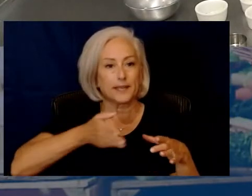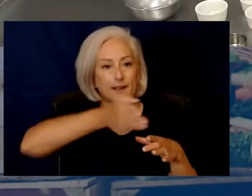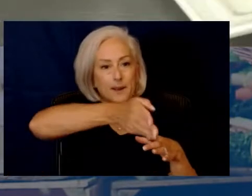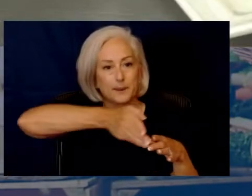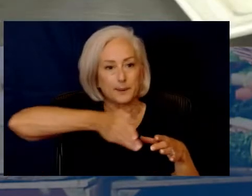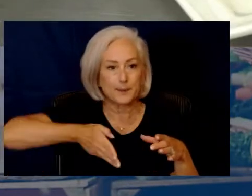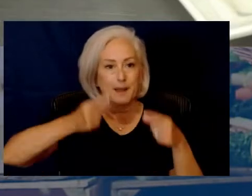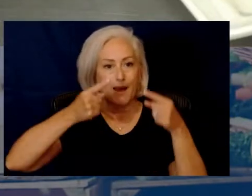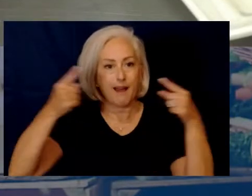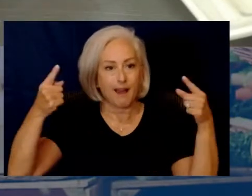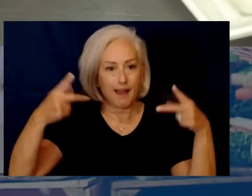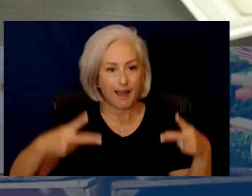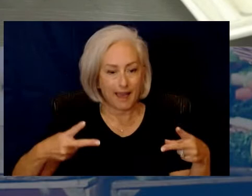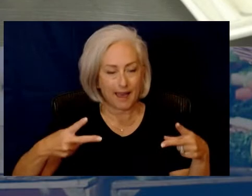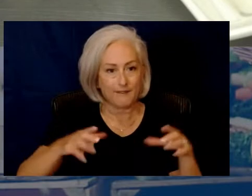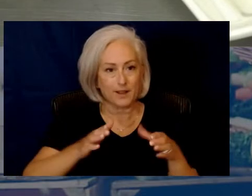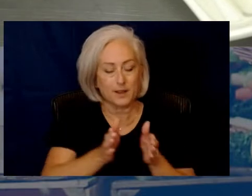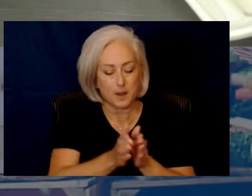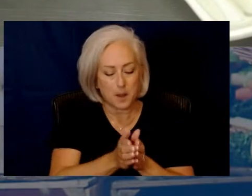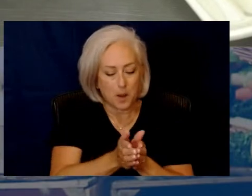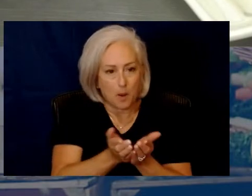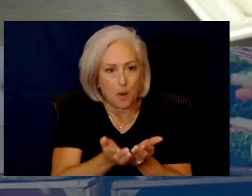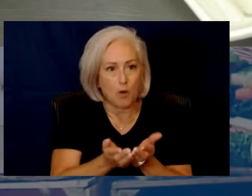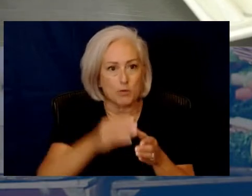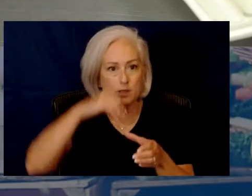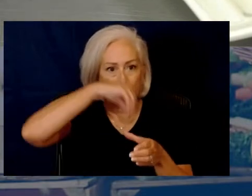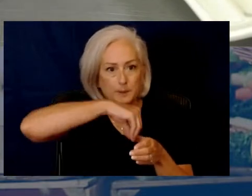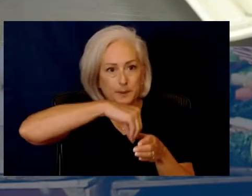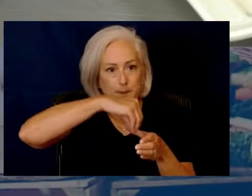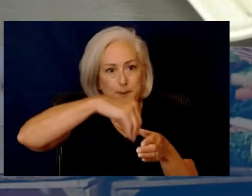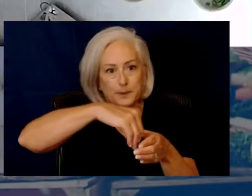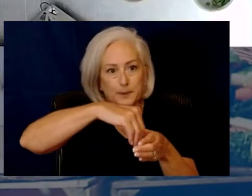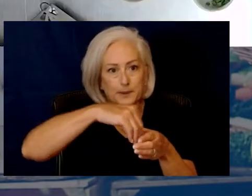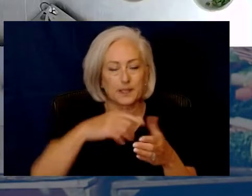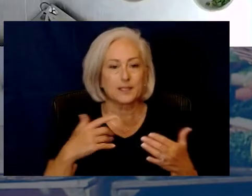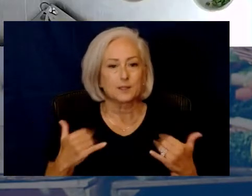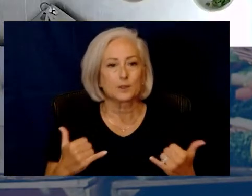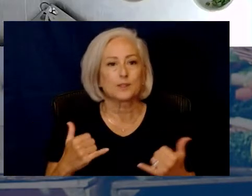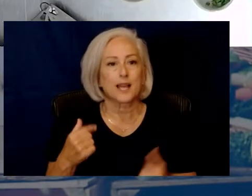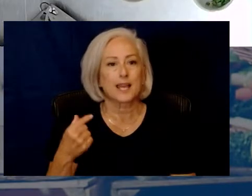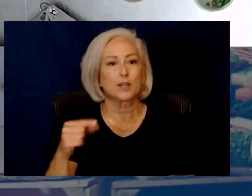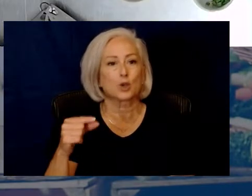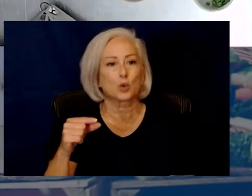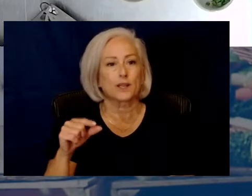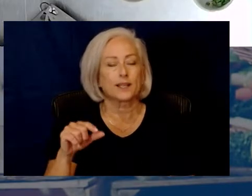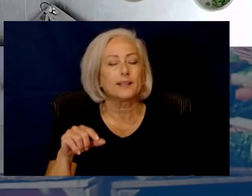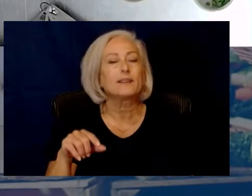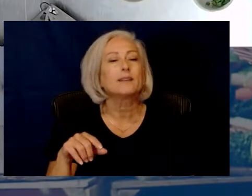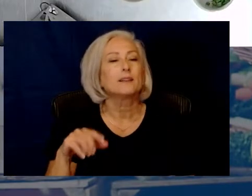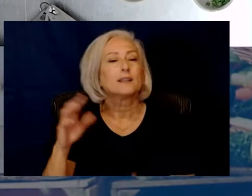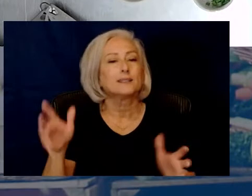stuff it with your favorite greens. Today we're using a Tuscan mix. When that's all said and done,